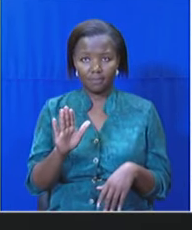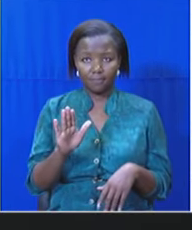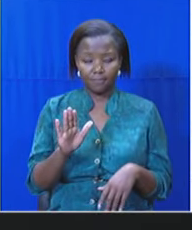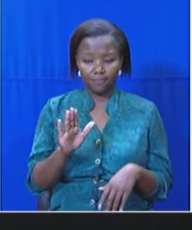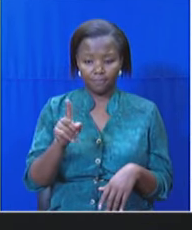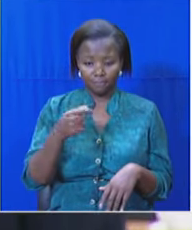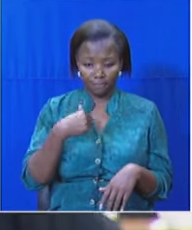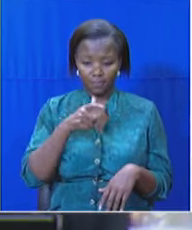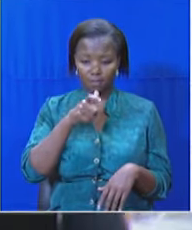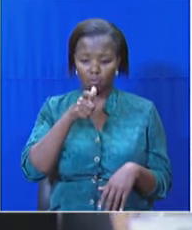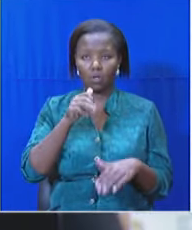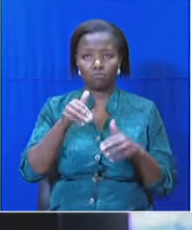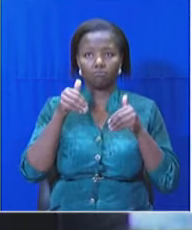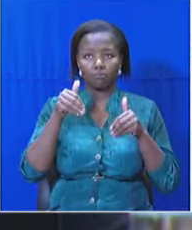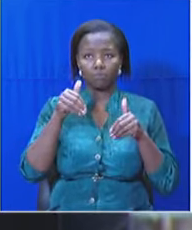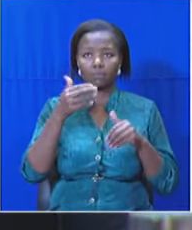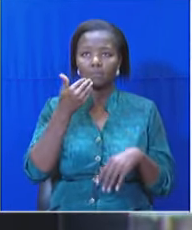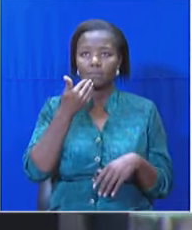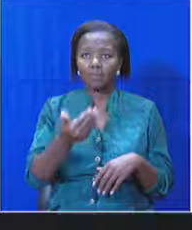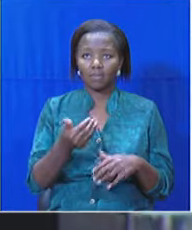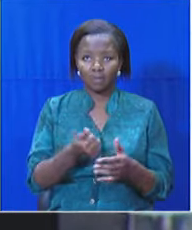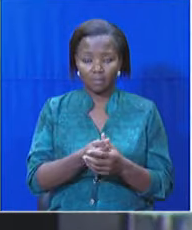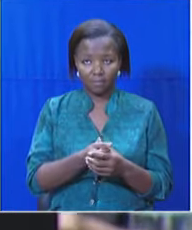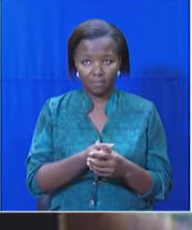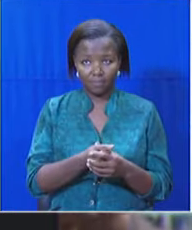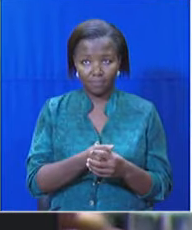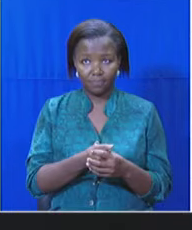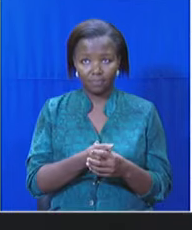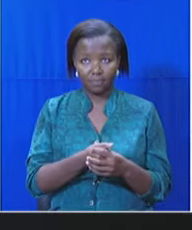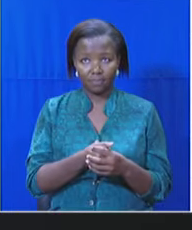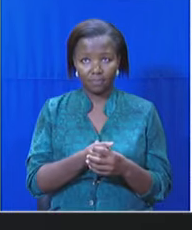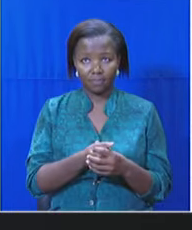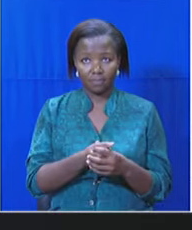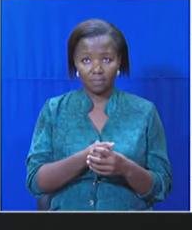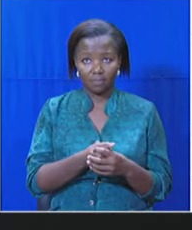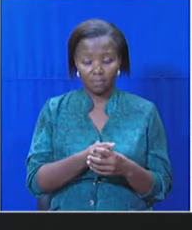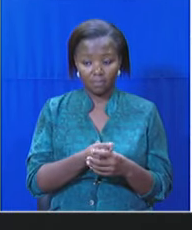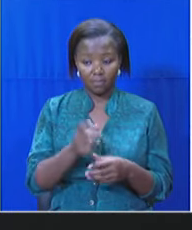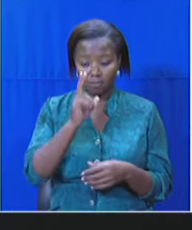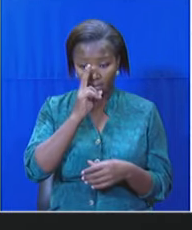I withdraw. Thank you. You must never repeat that kind of thing. Honorable Madisha.